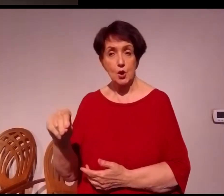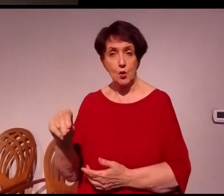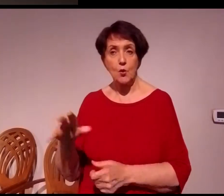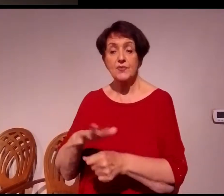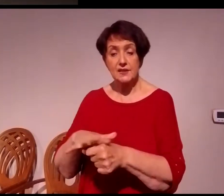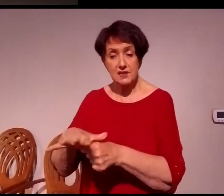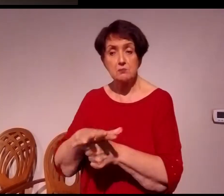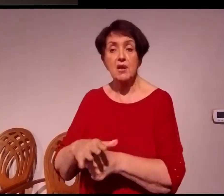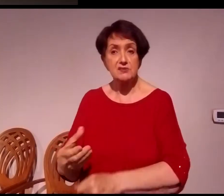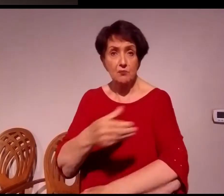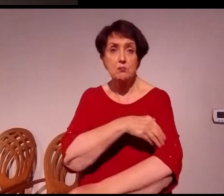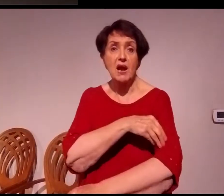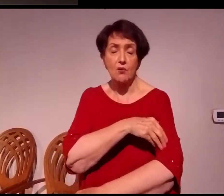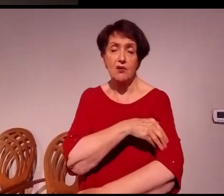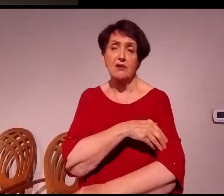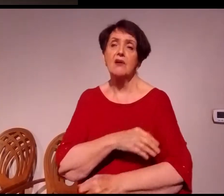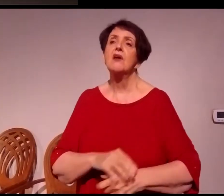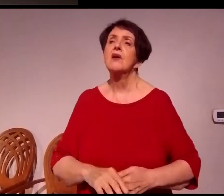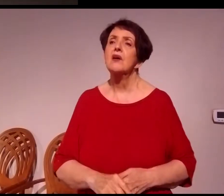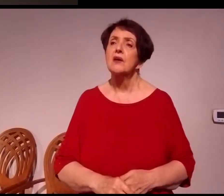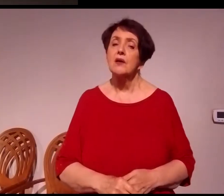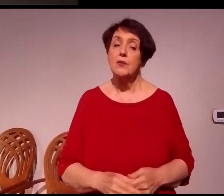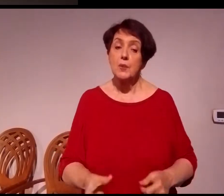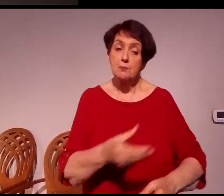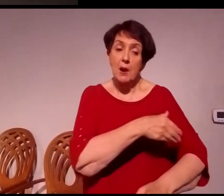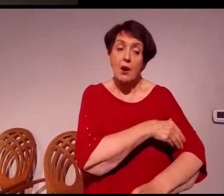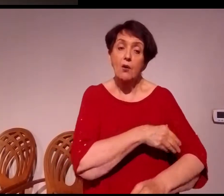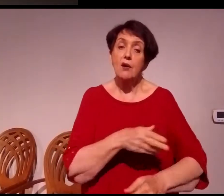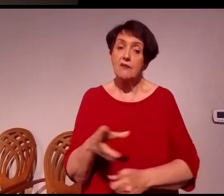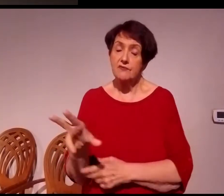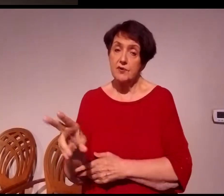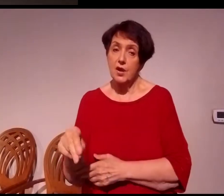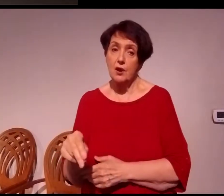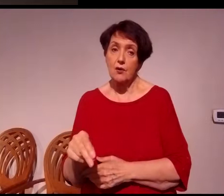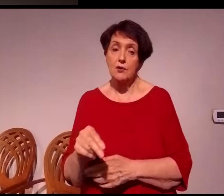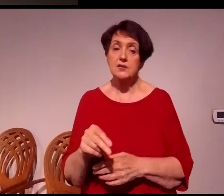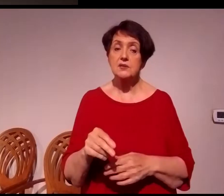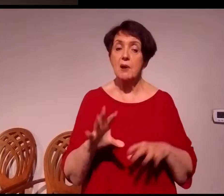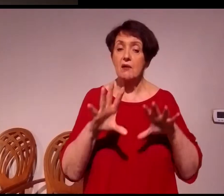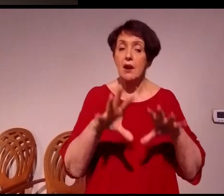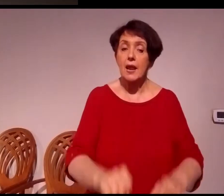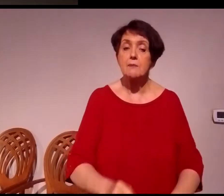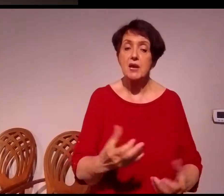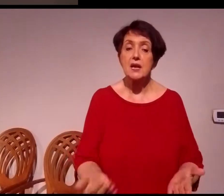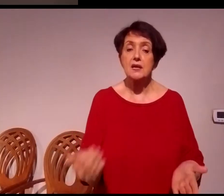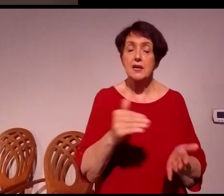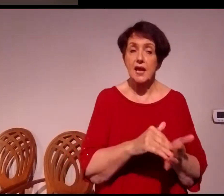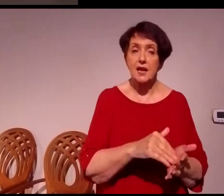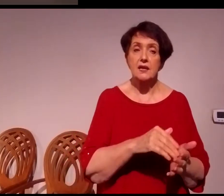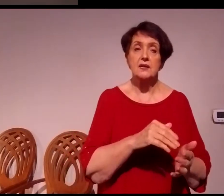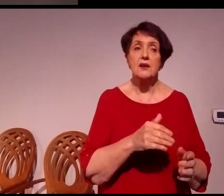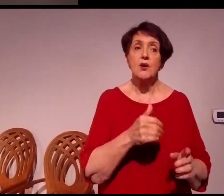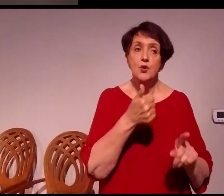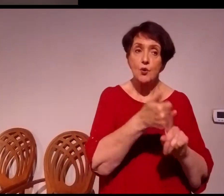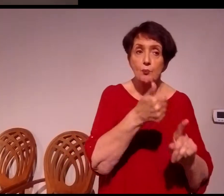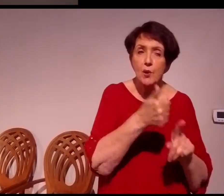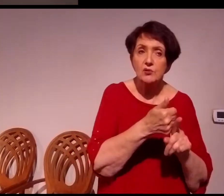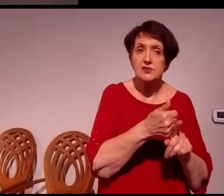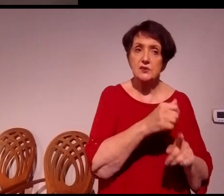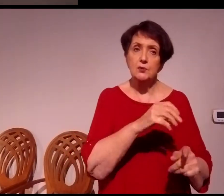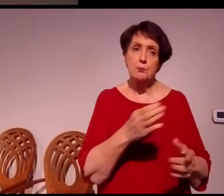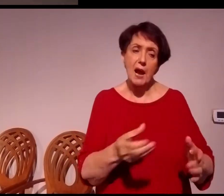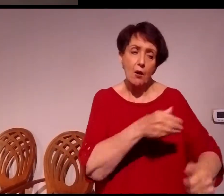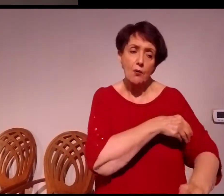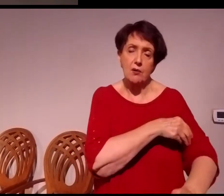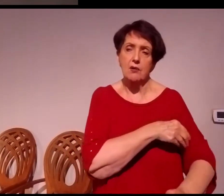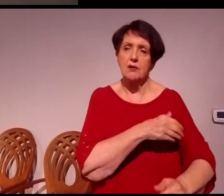power. Actually, the power of no is about reclaiming our personal power. Now, our personal power lives here